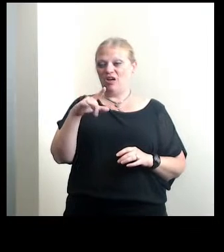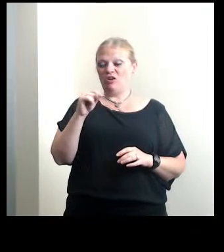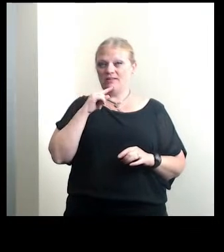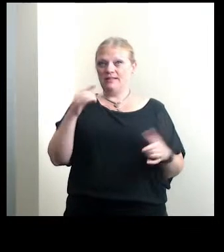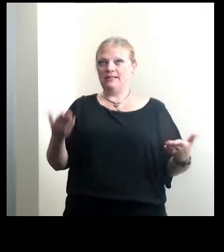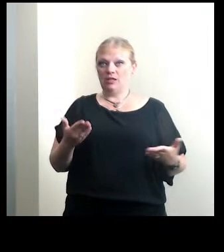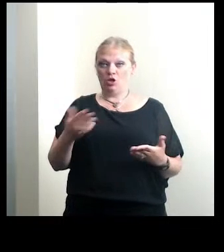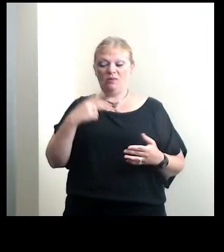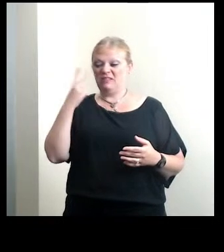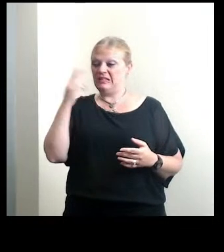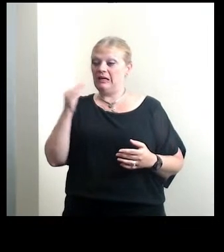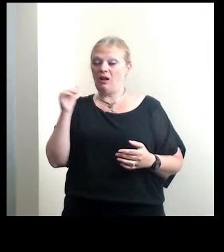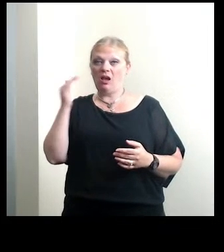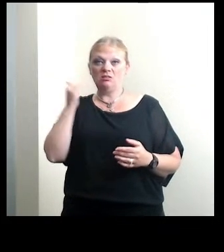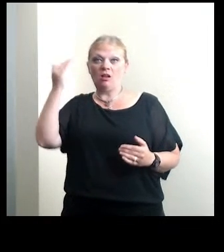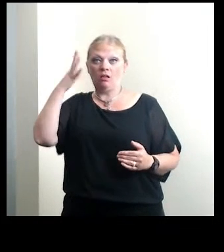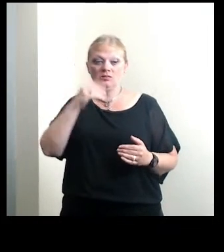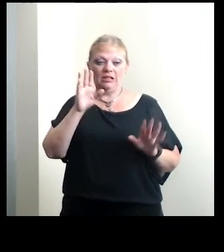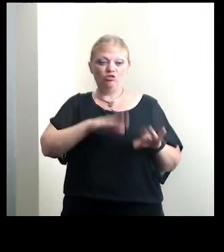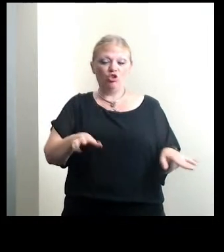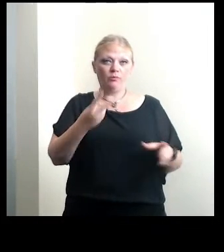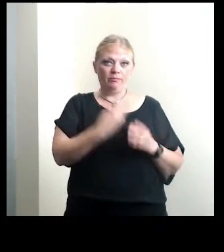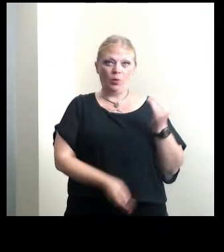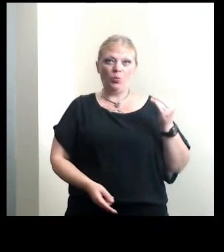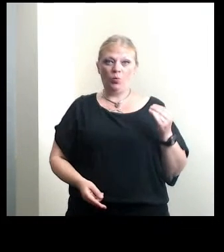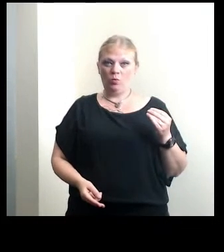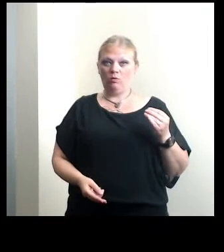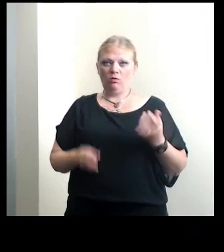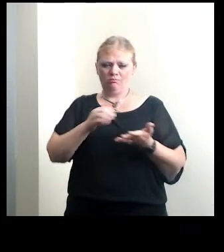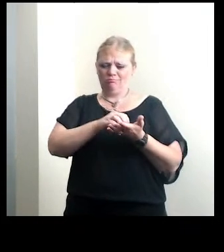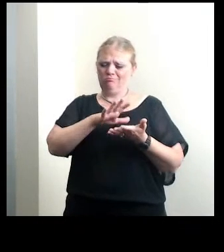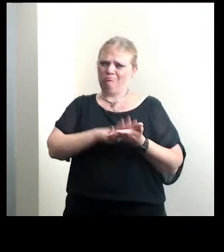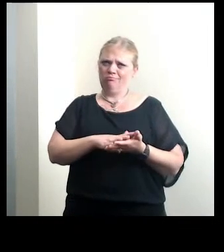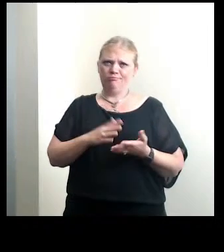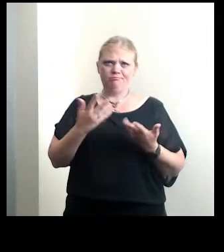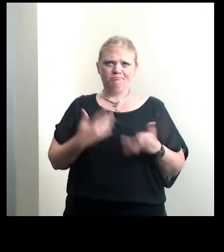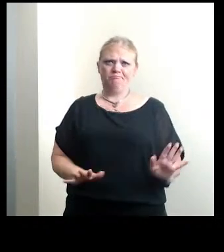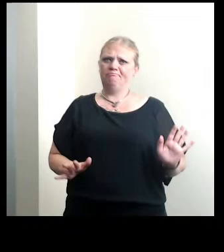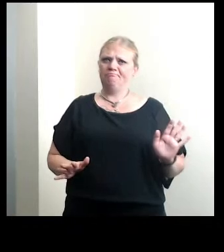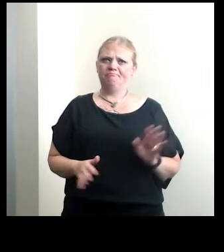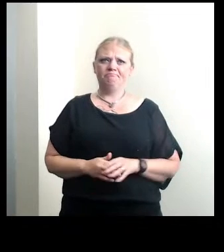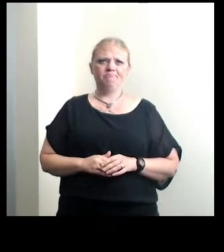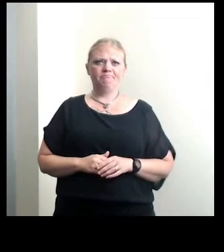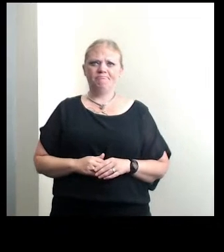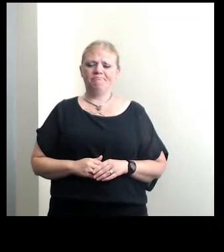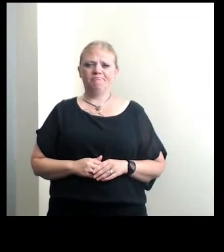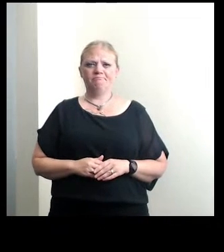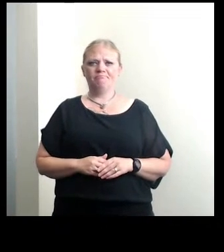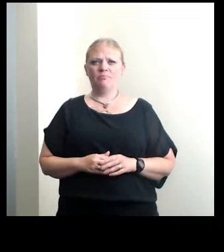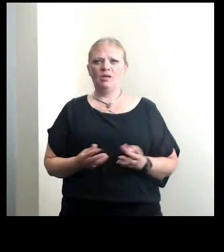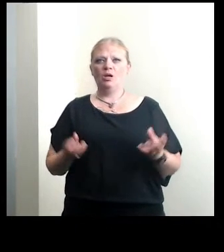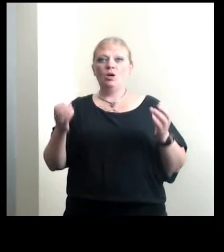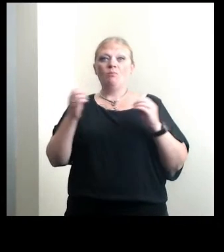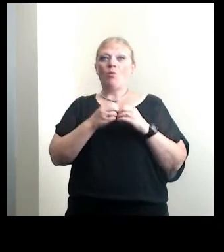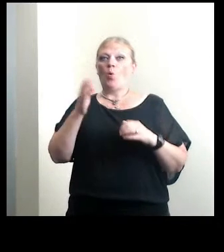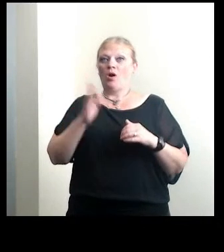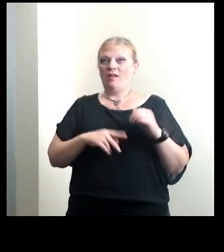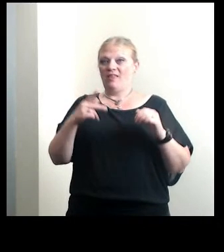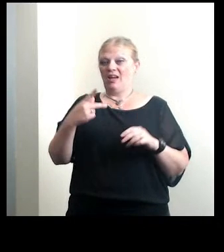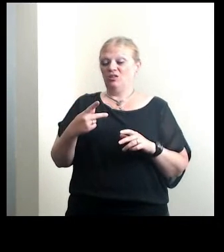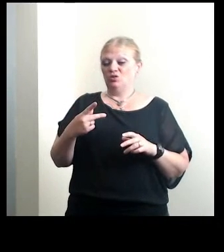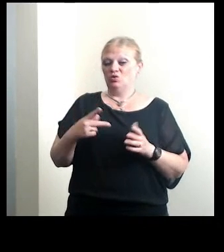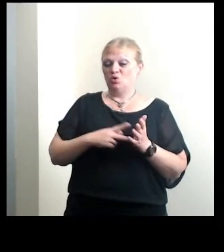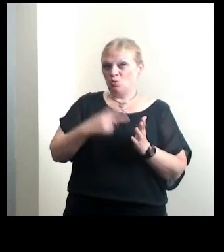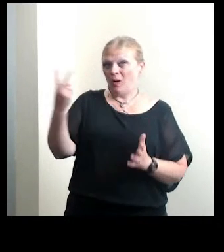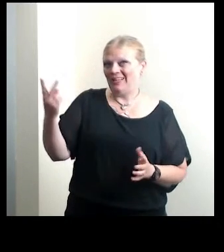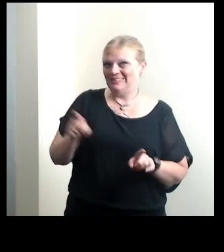it in adults and we're seeing it in children, and this has been well documented. We know, the Delta variant is more than twice as contagious